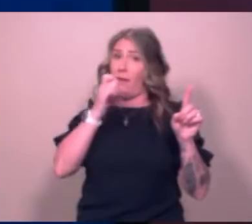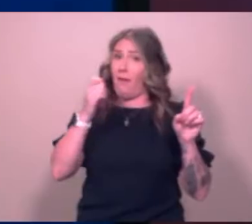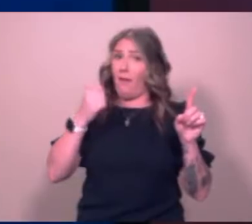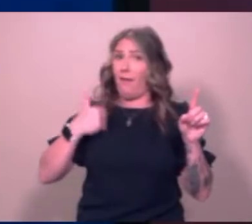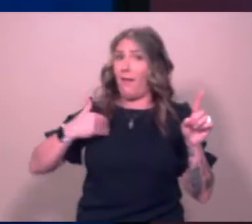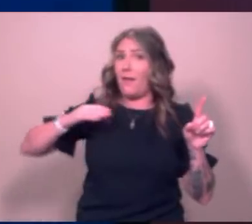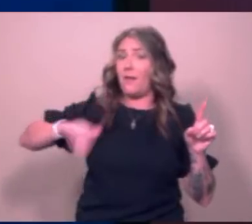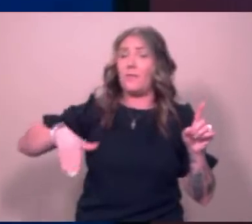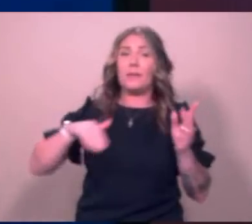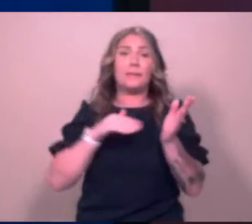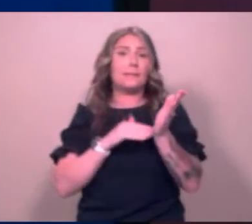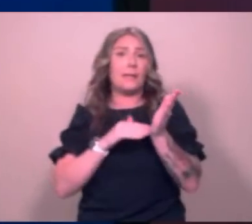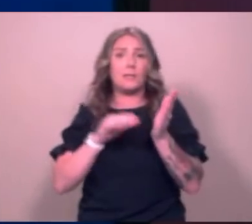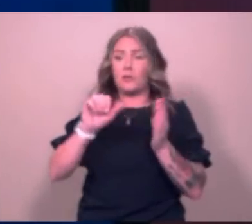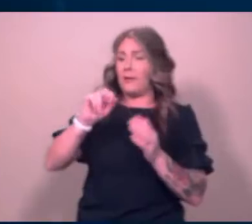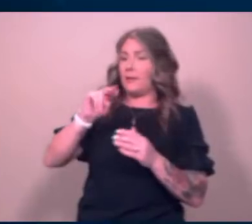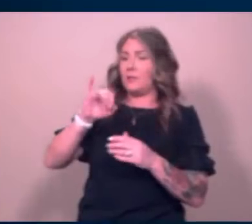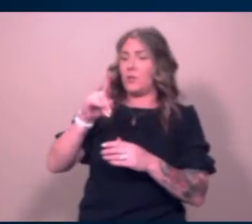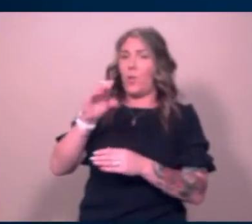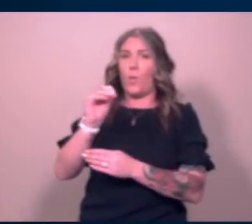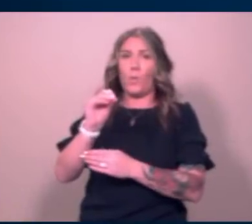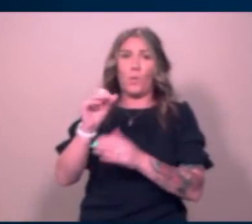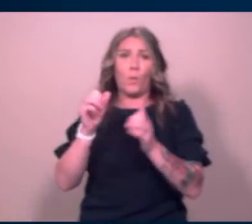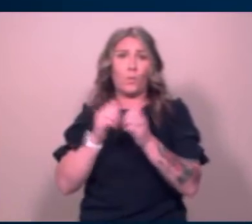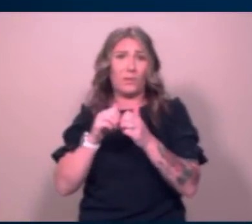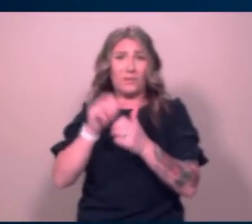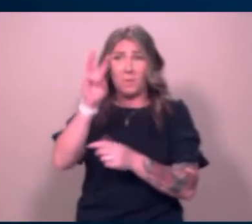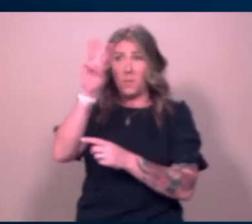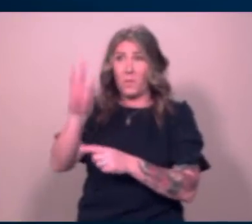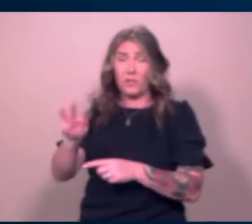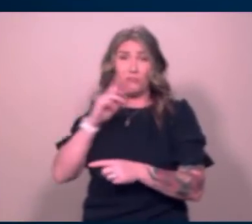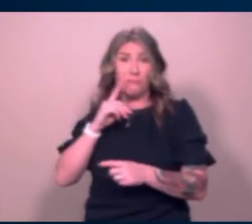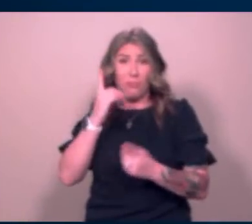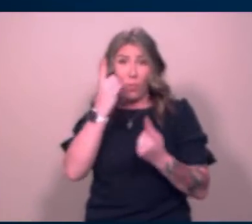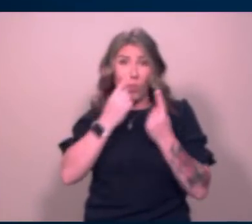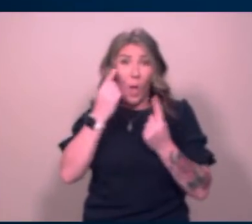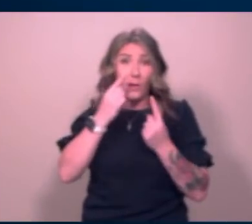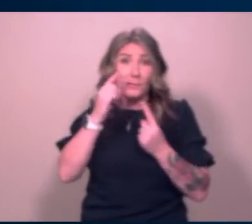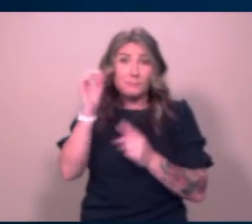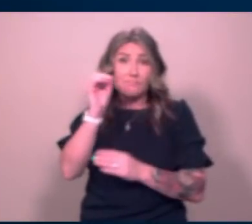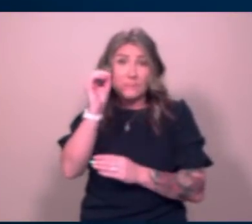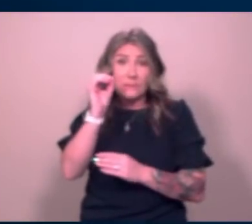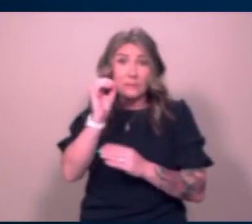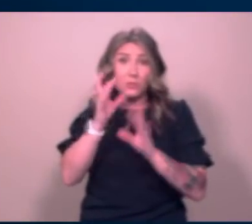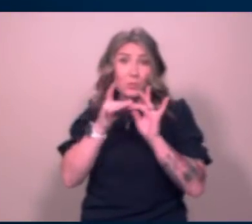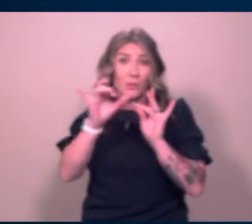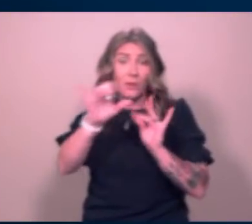Dr. Antonios with Ascension in Wichita, thoughts around this question?